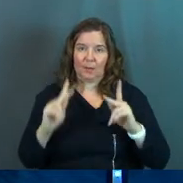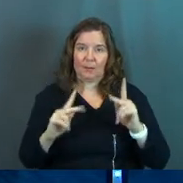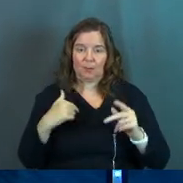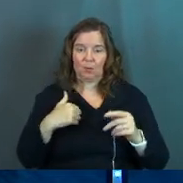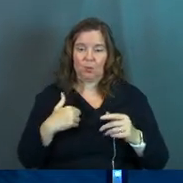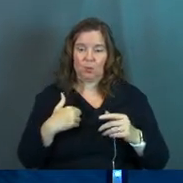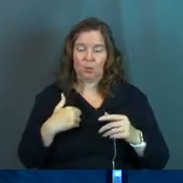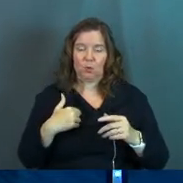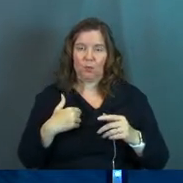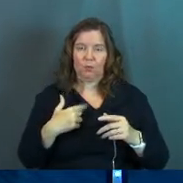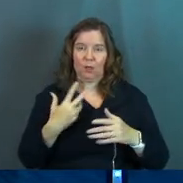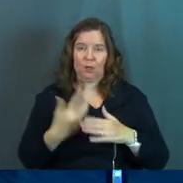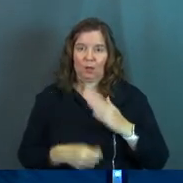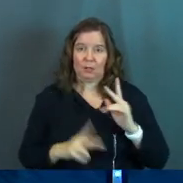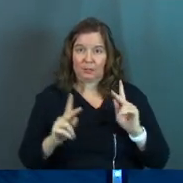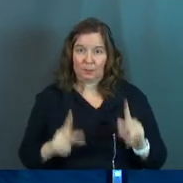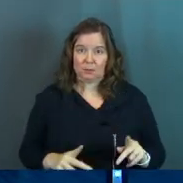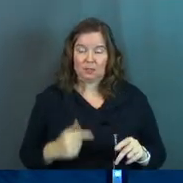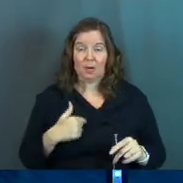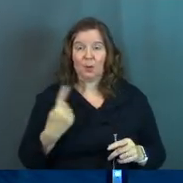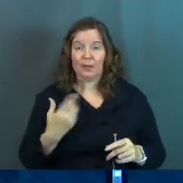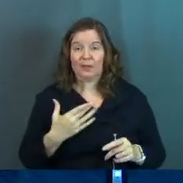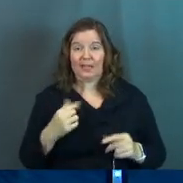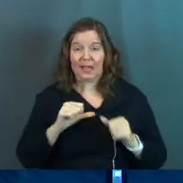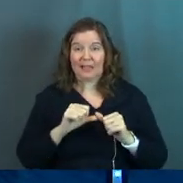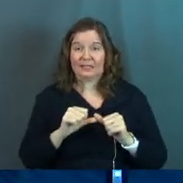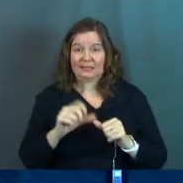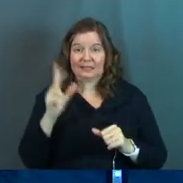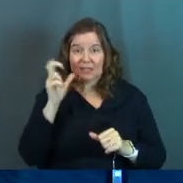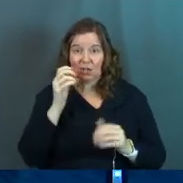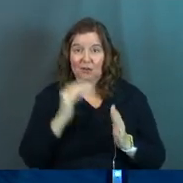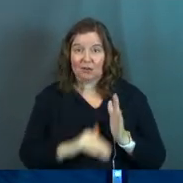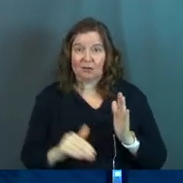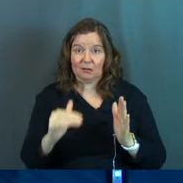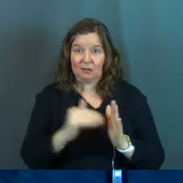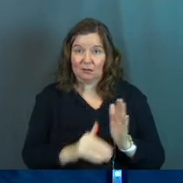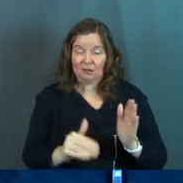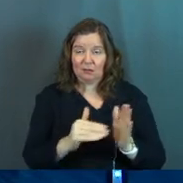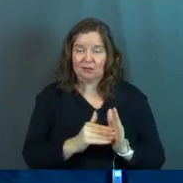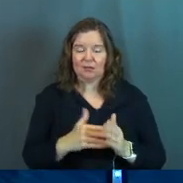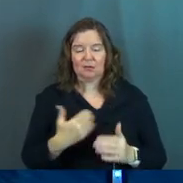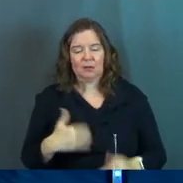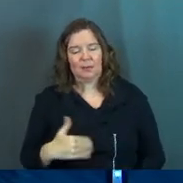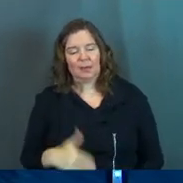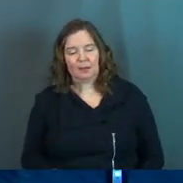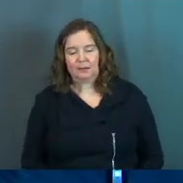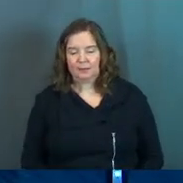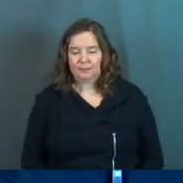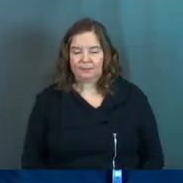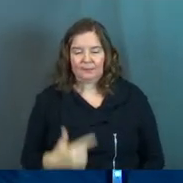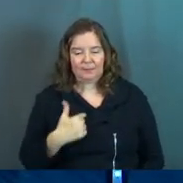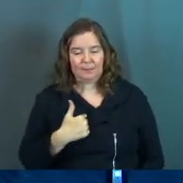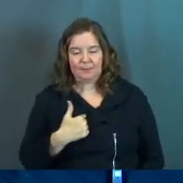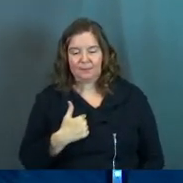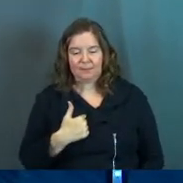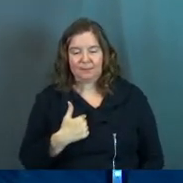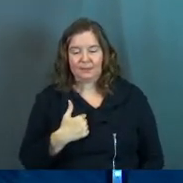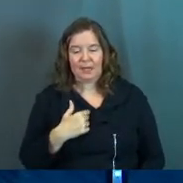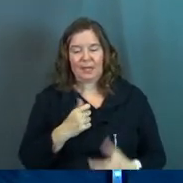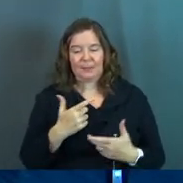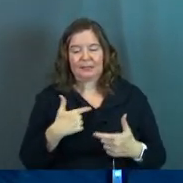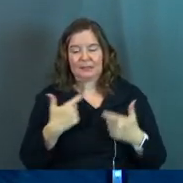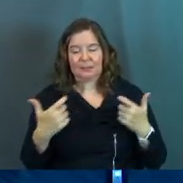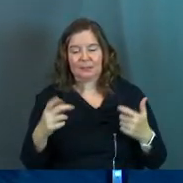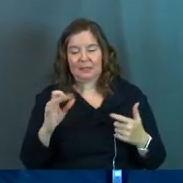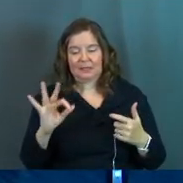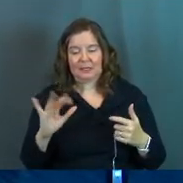people who've lost a loved one. And you know one of the things I consistently hear is, man, I made such